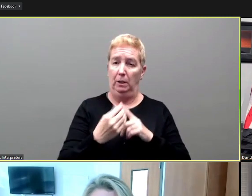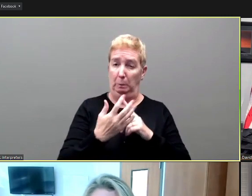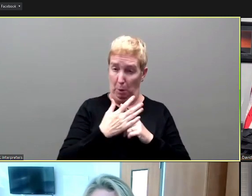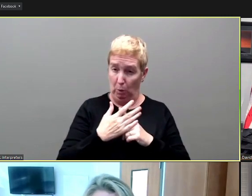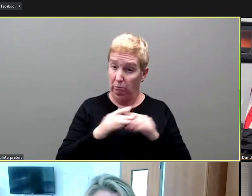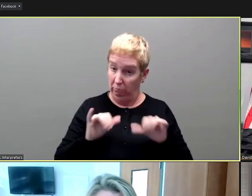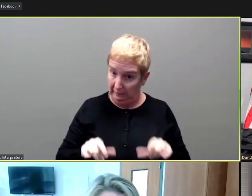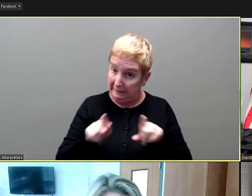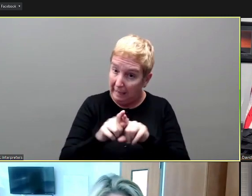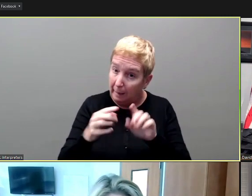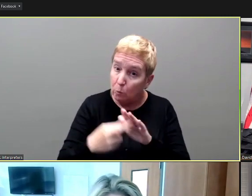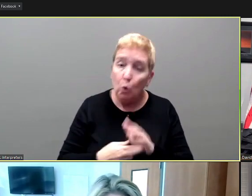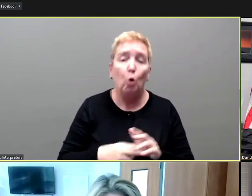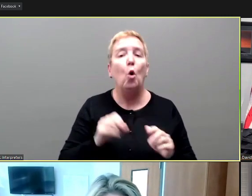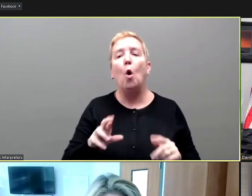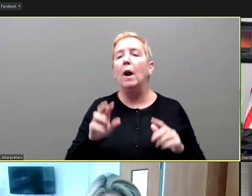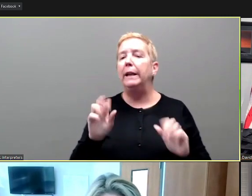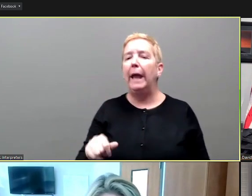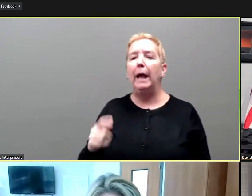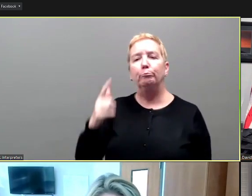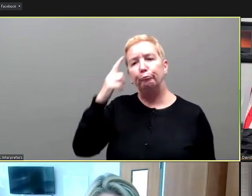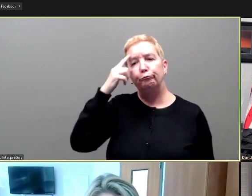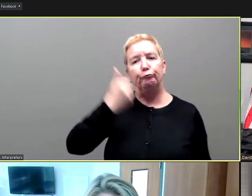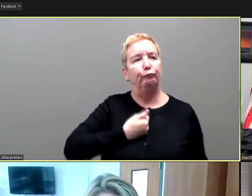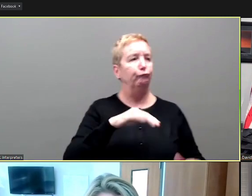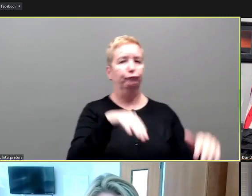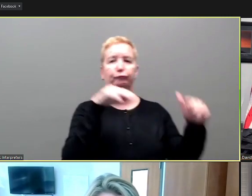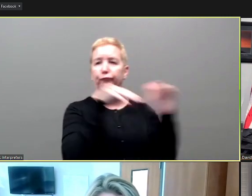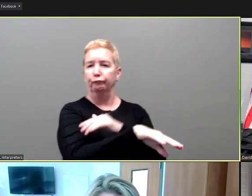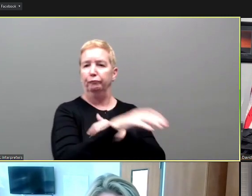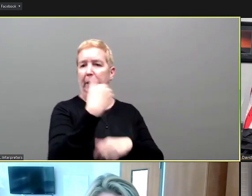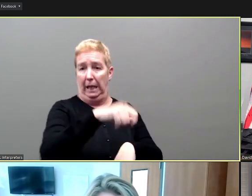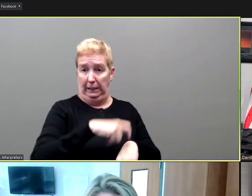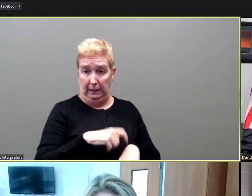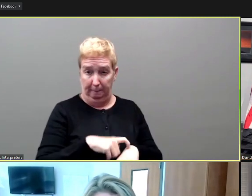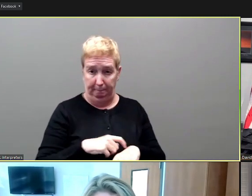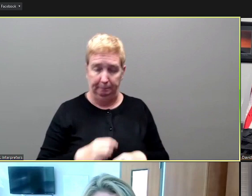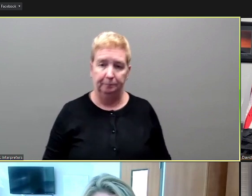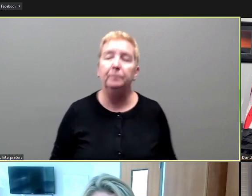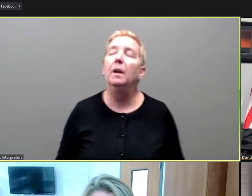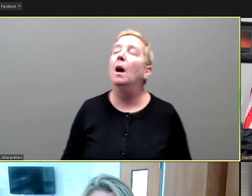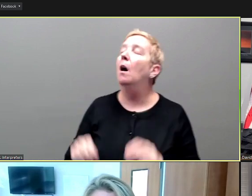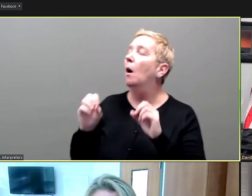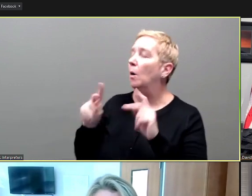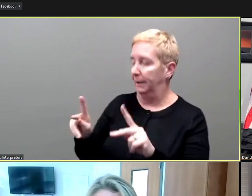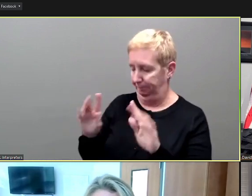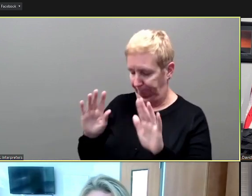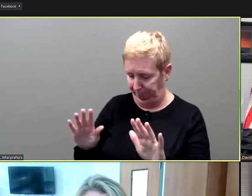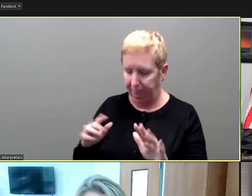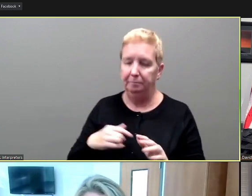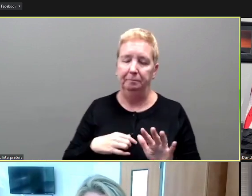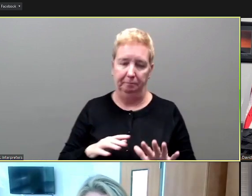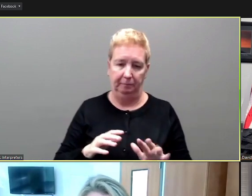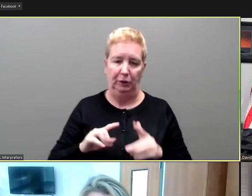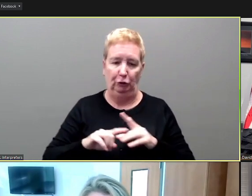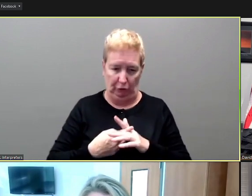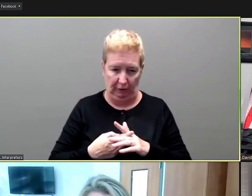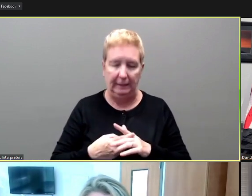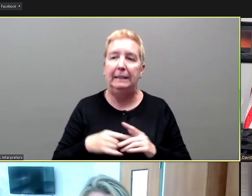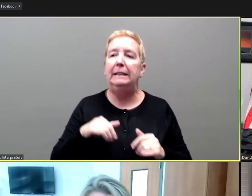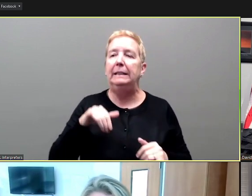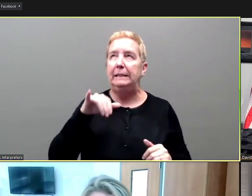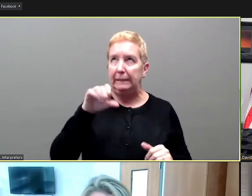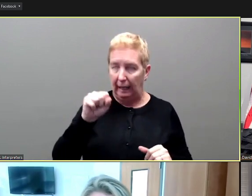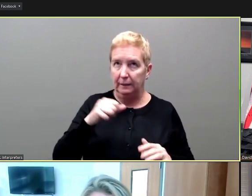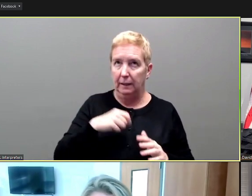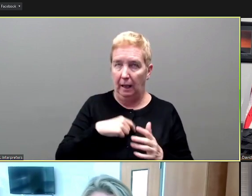stand, or they can just walk in any given time? Has that changed? Okay, yes. Okay, so let me just say, yes, I